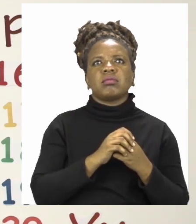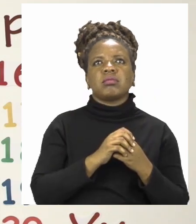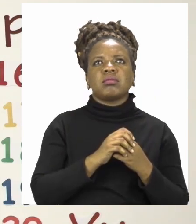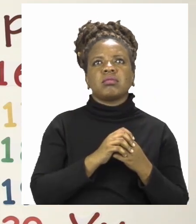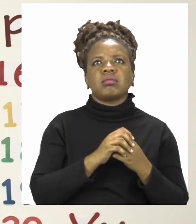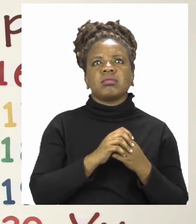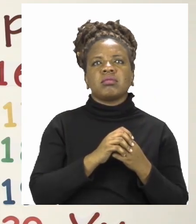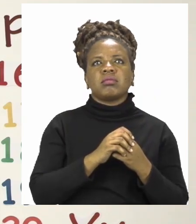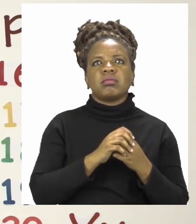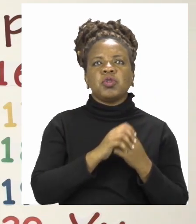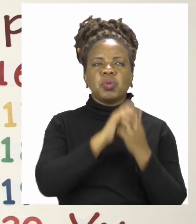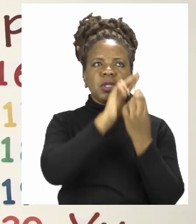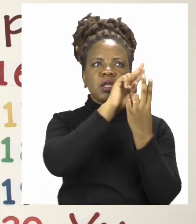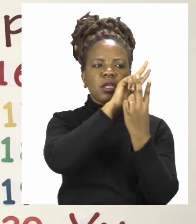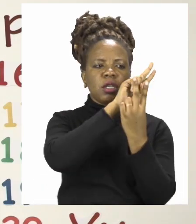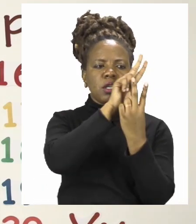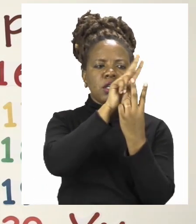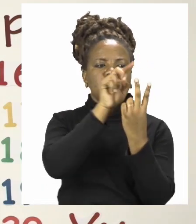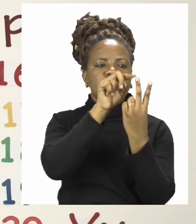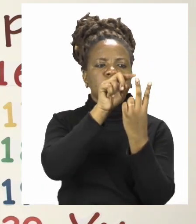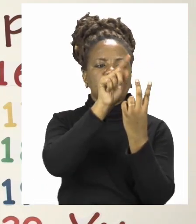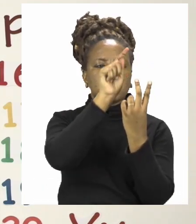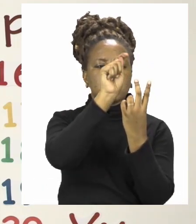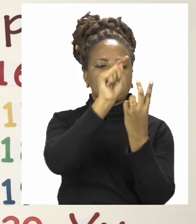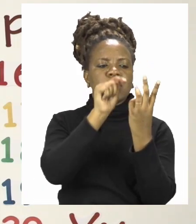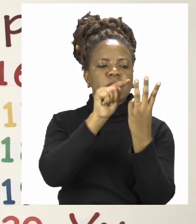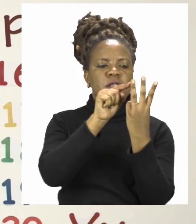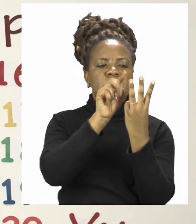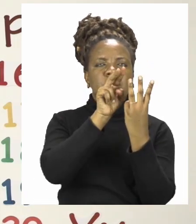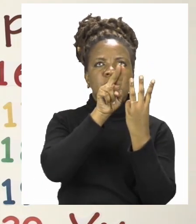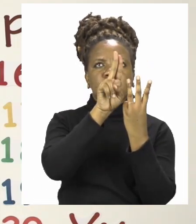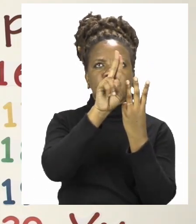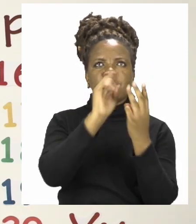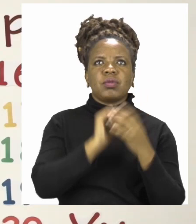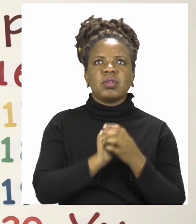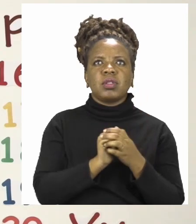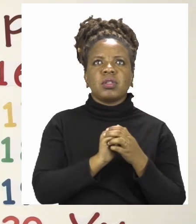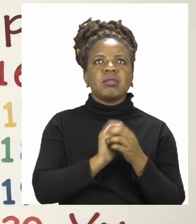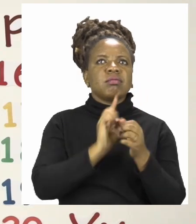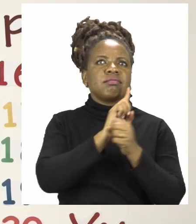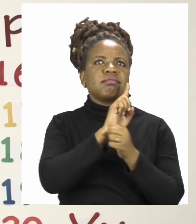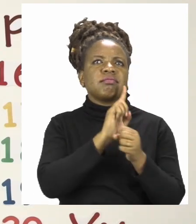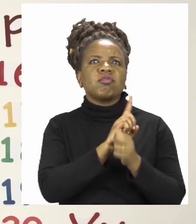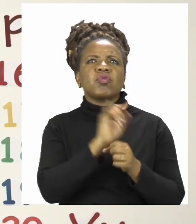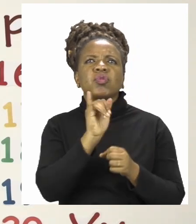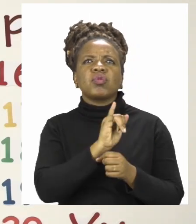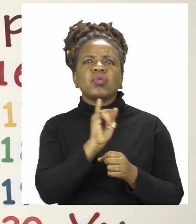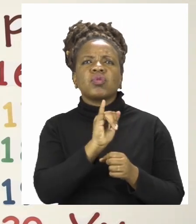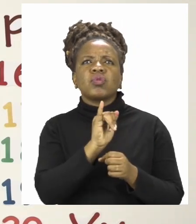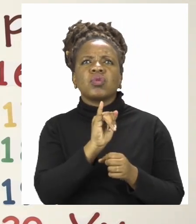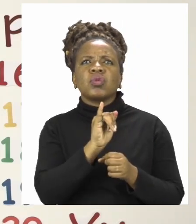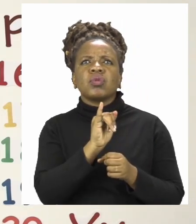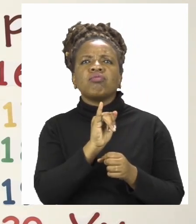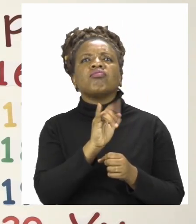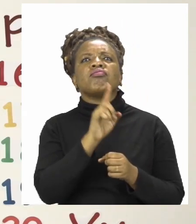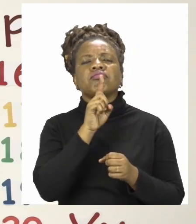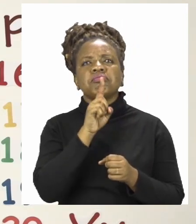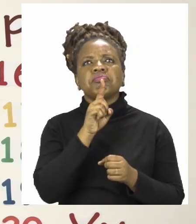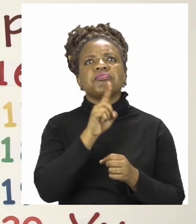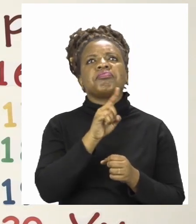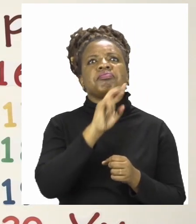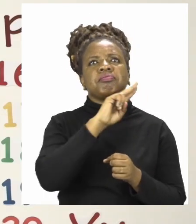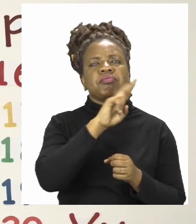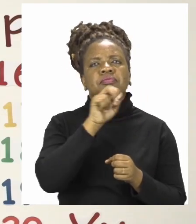down. The first digit we're going to look at this time is Grandpa Hundreds. Now,